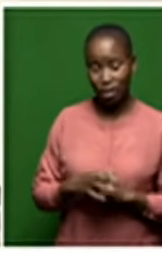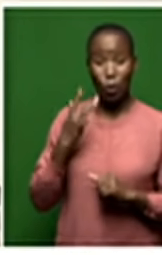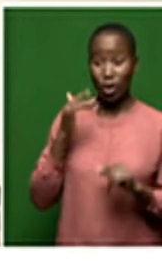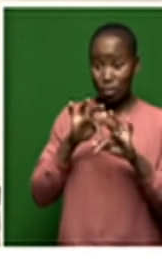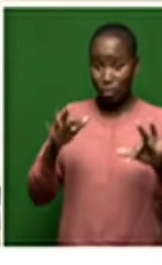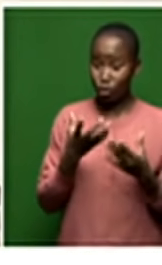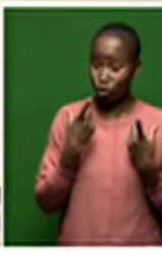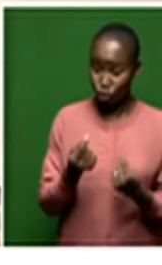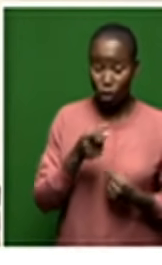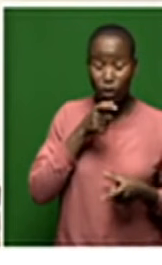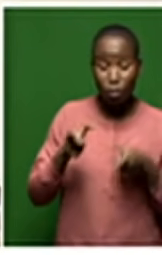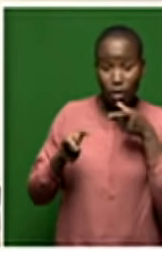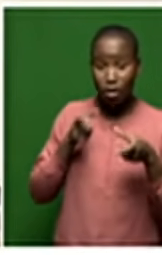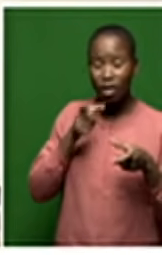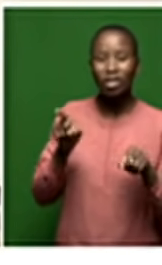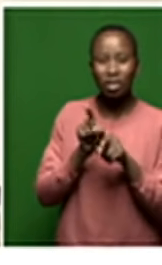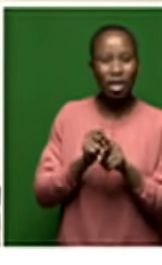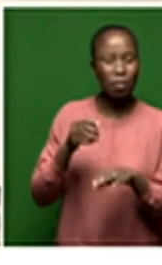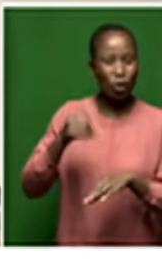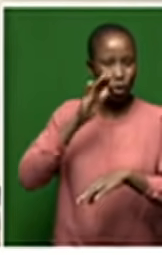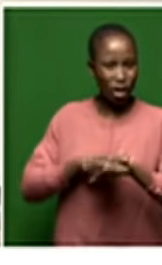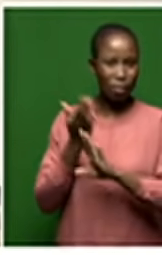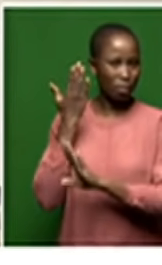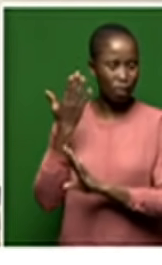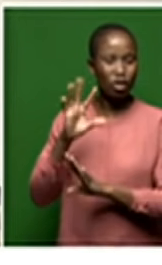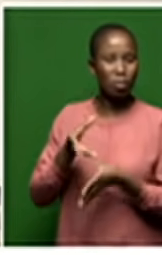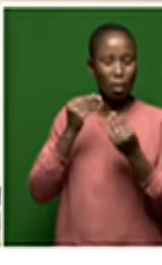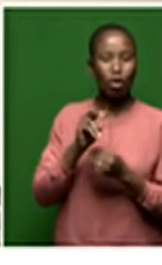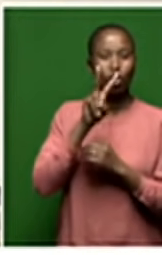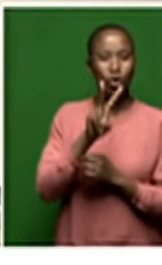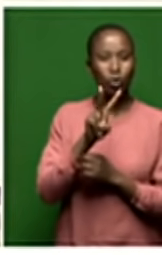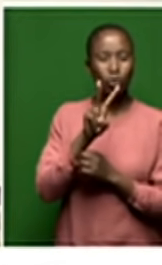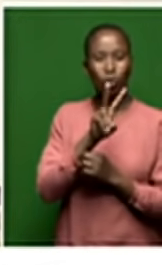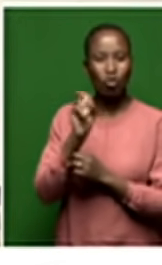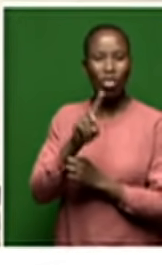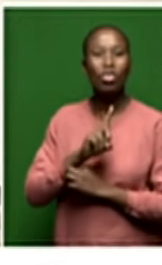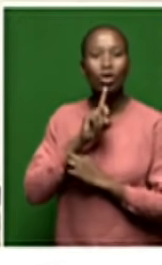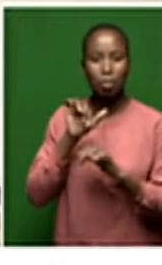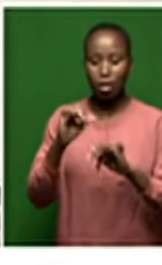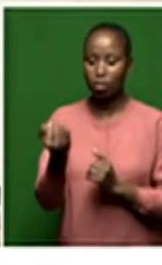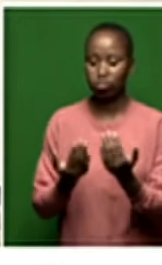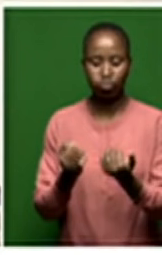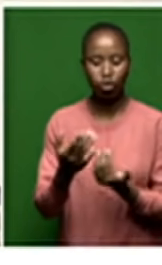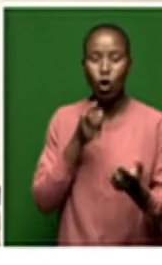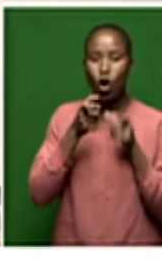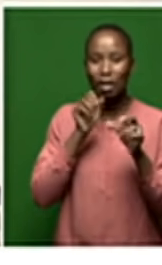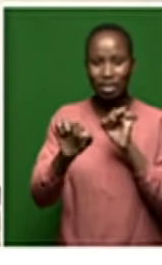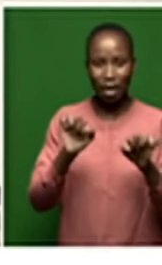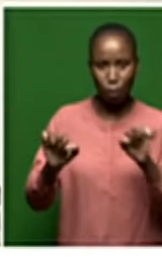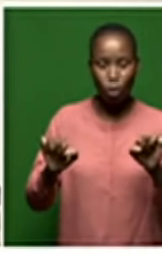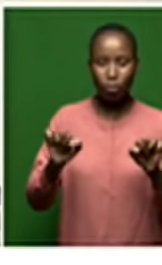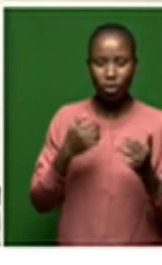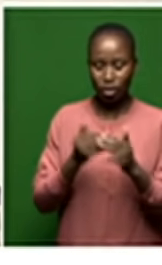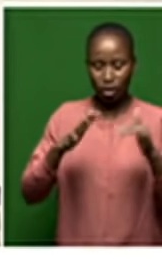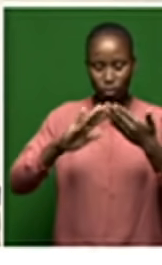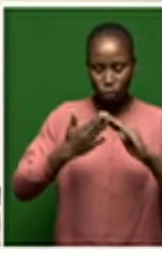their comments, like we did on the first round when we received 200,000 submissions, we'll entertain those comments from the grassroots